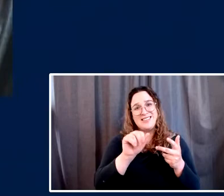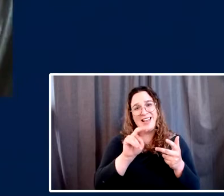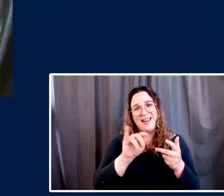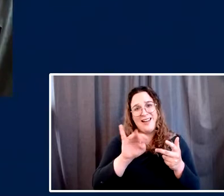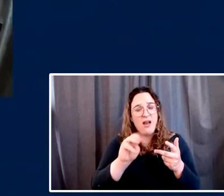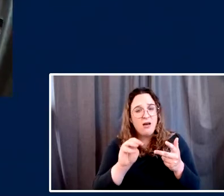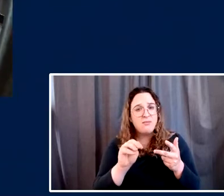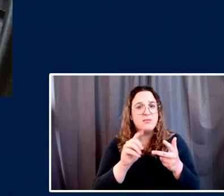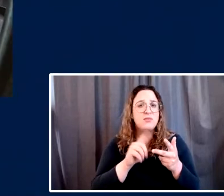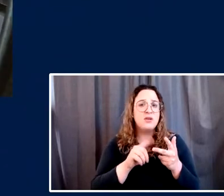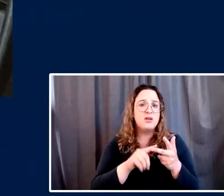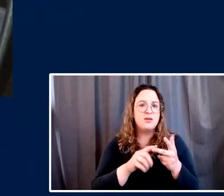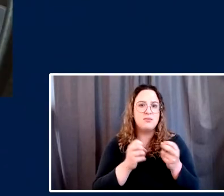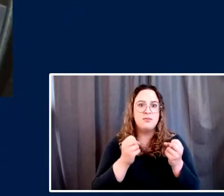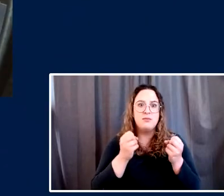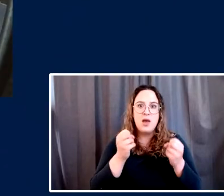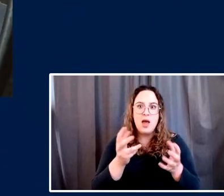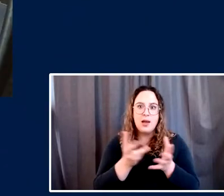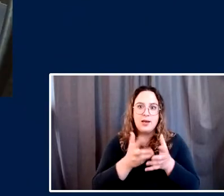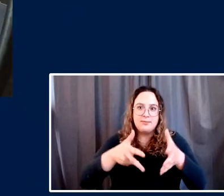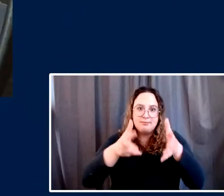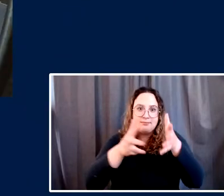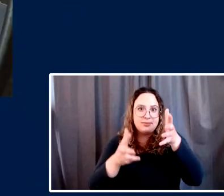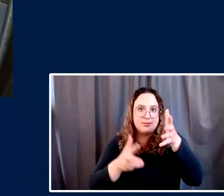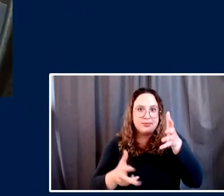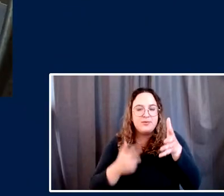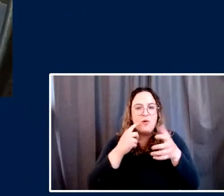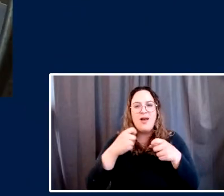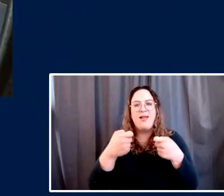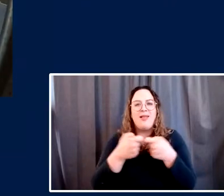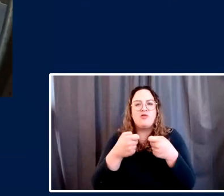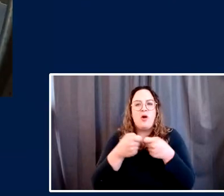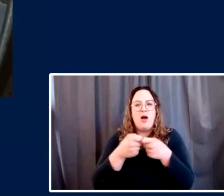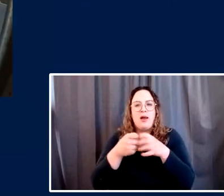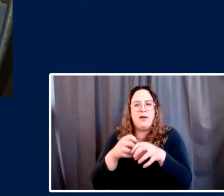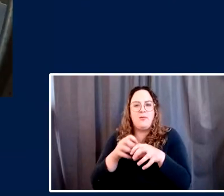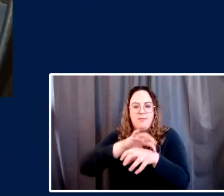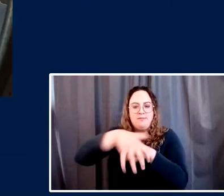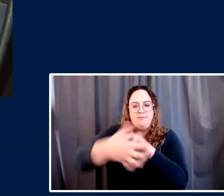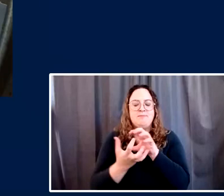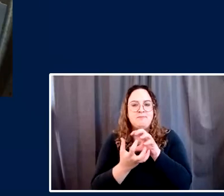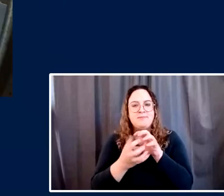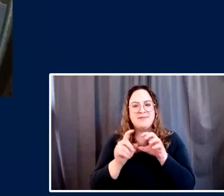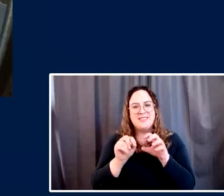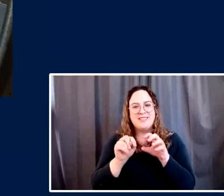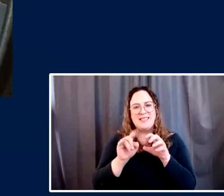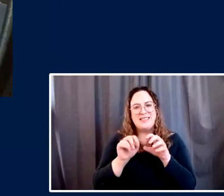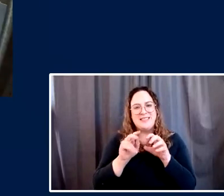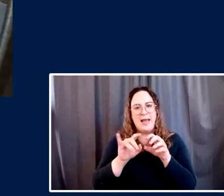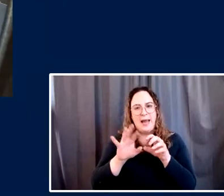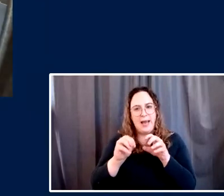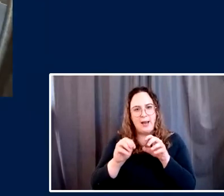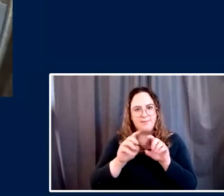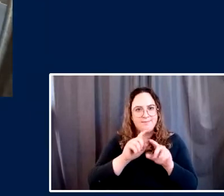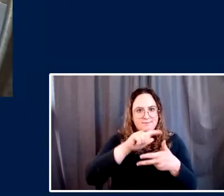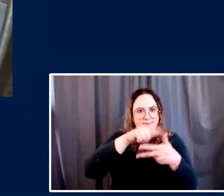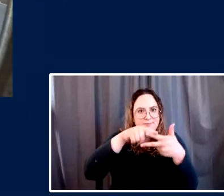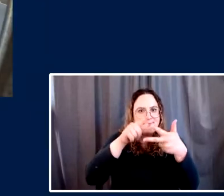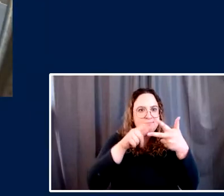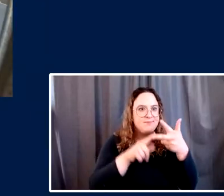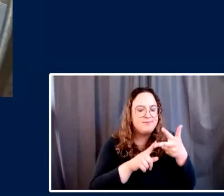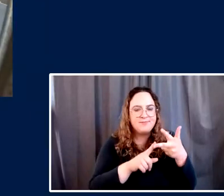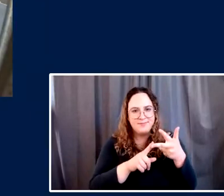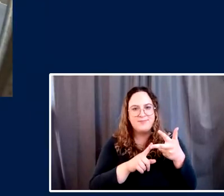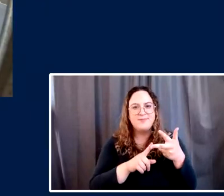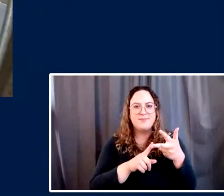underwater housings that we have electronics in. And so all those different metals are less corrosive than, say,